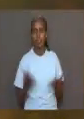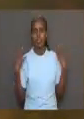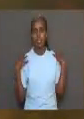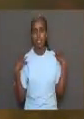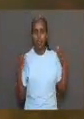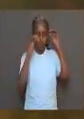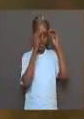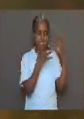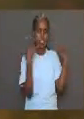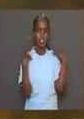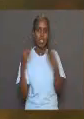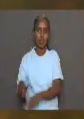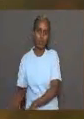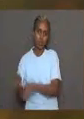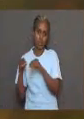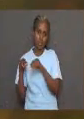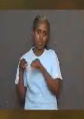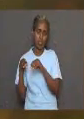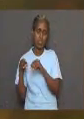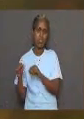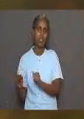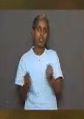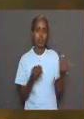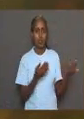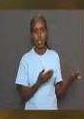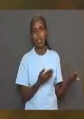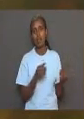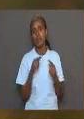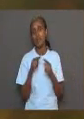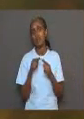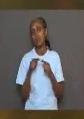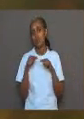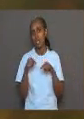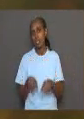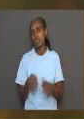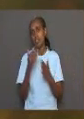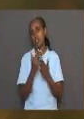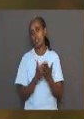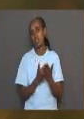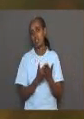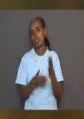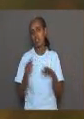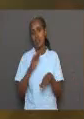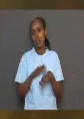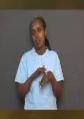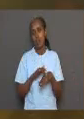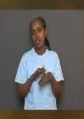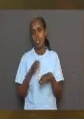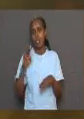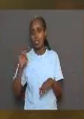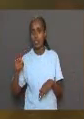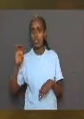Hello, teacher. Hello, students. Welcome to today's lesson on